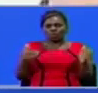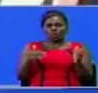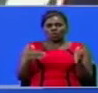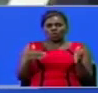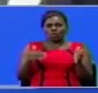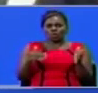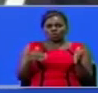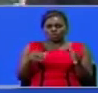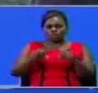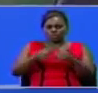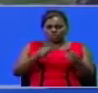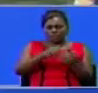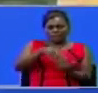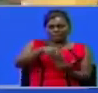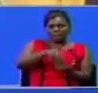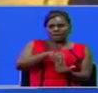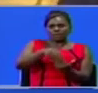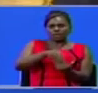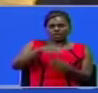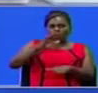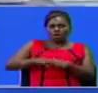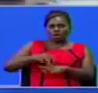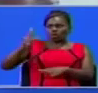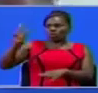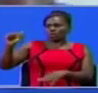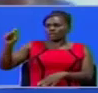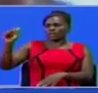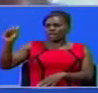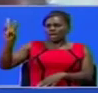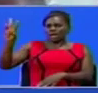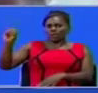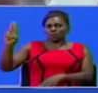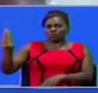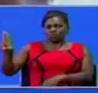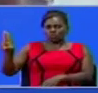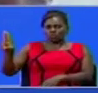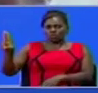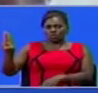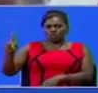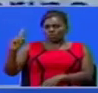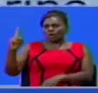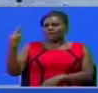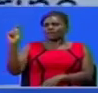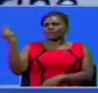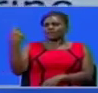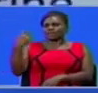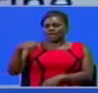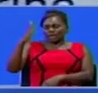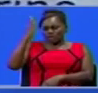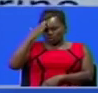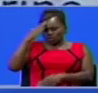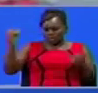marine debris and plastic wastes along the Watamu Beach area of the Indian Ocean coast, one of Kenya's renowned